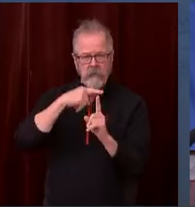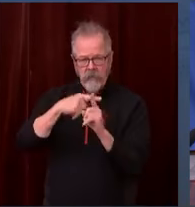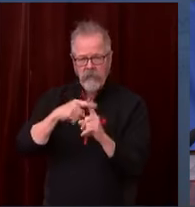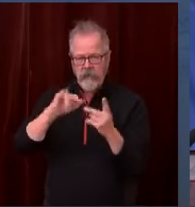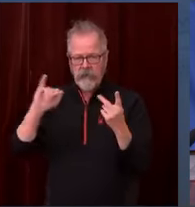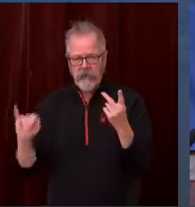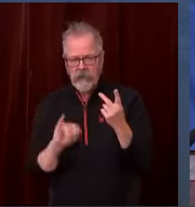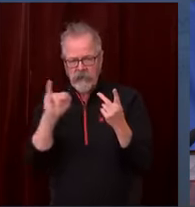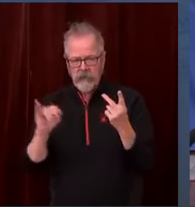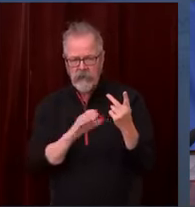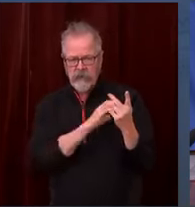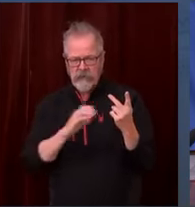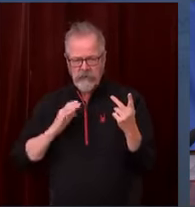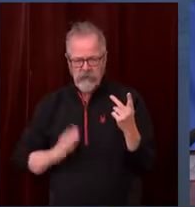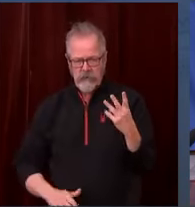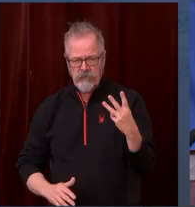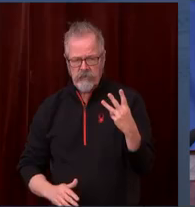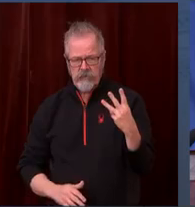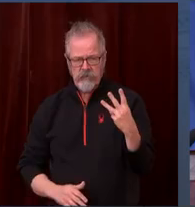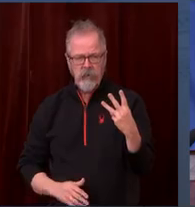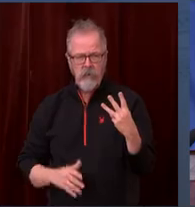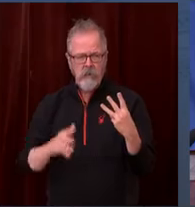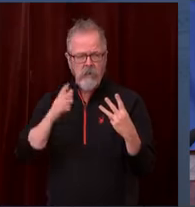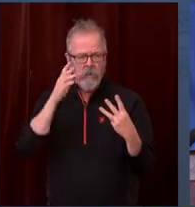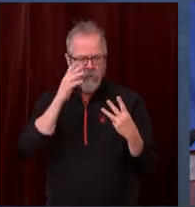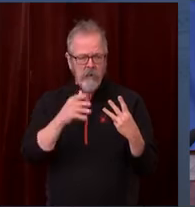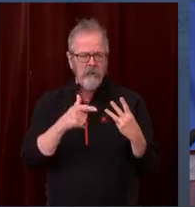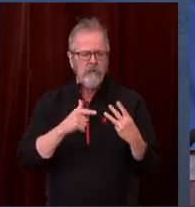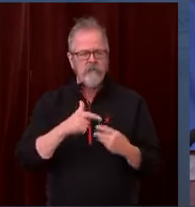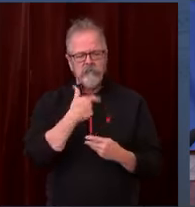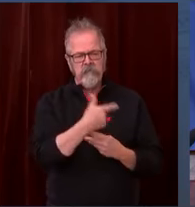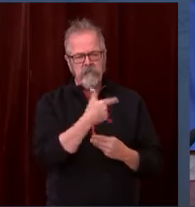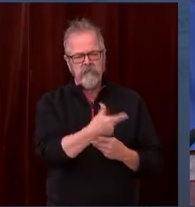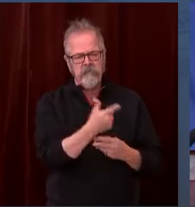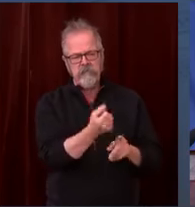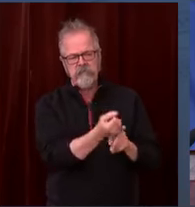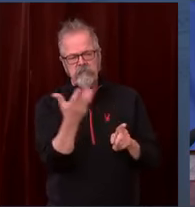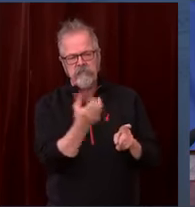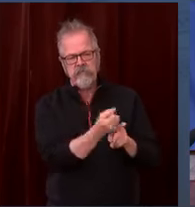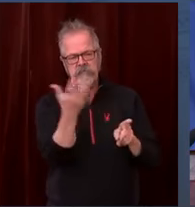proposing to increase Washington's commitment to equity in many, many ways this session.